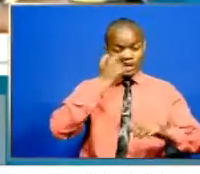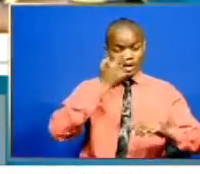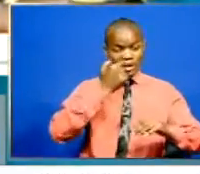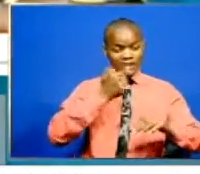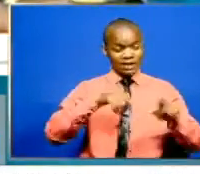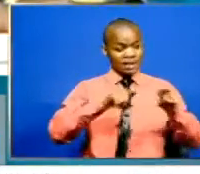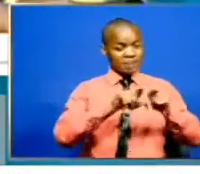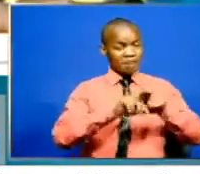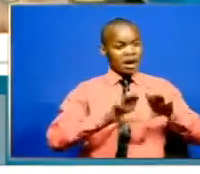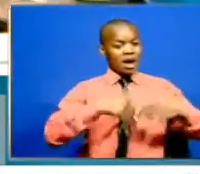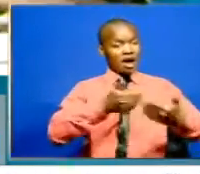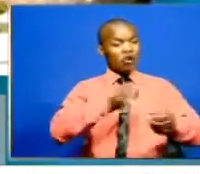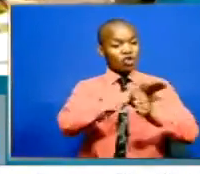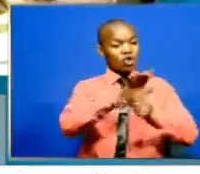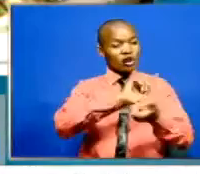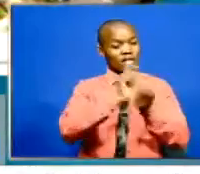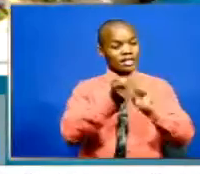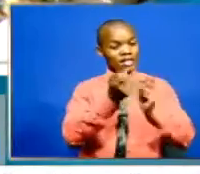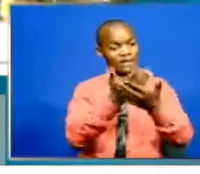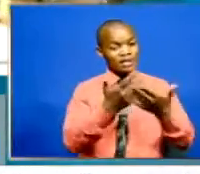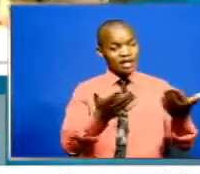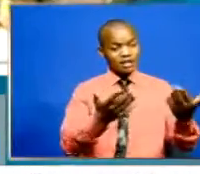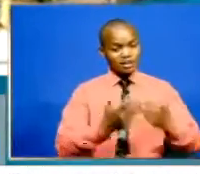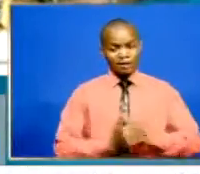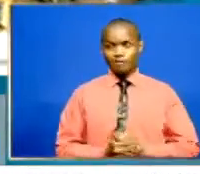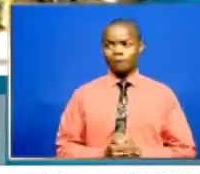conservation. How has COVID-19 changed that?